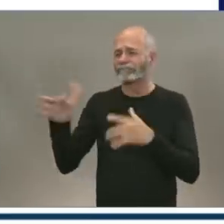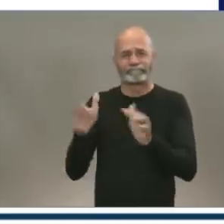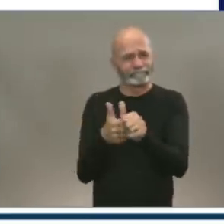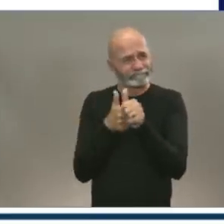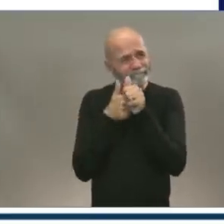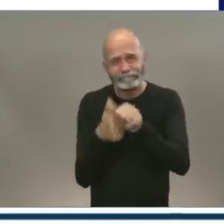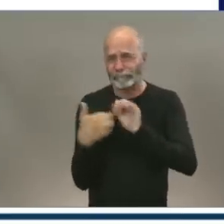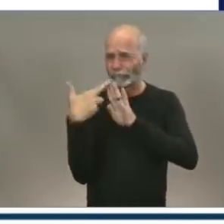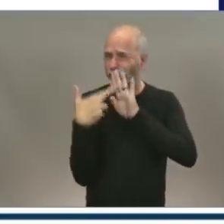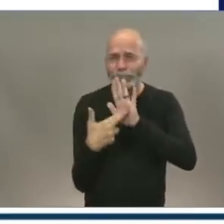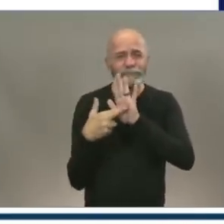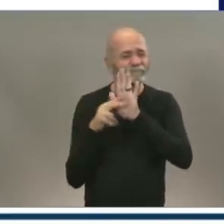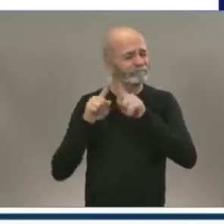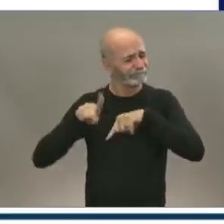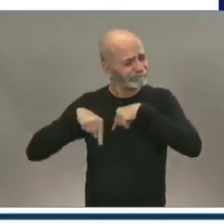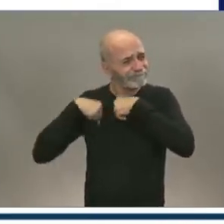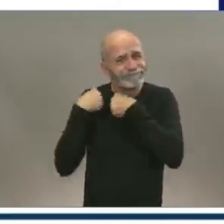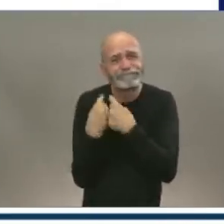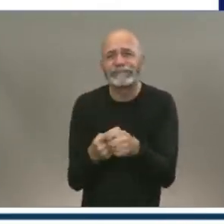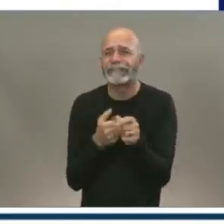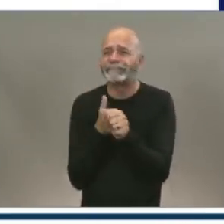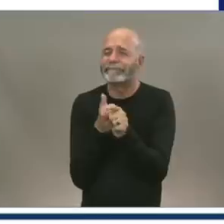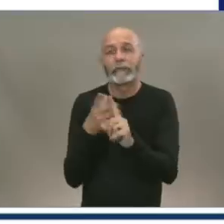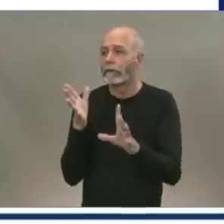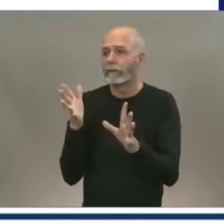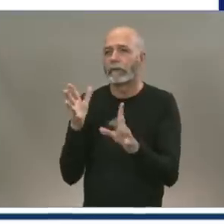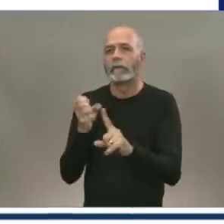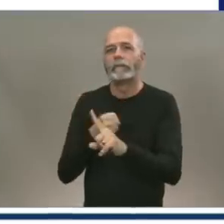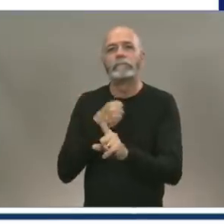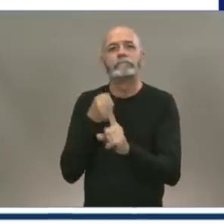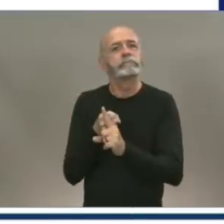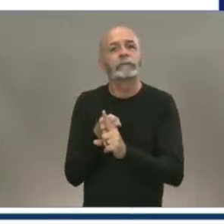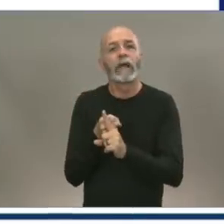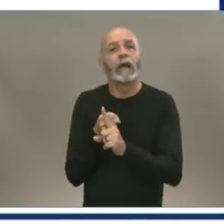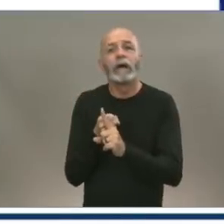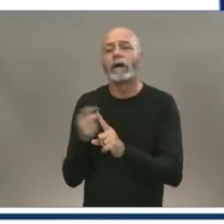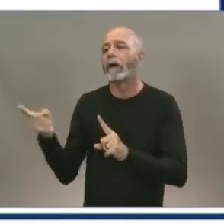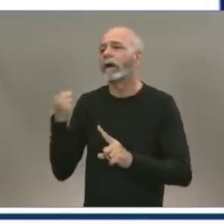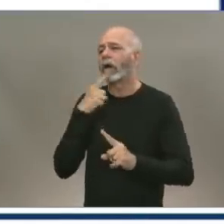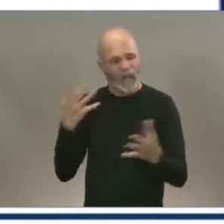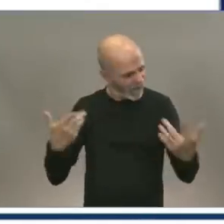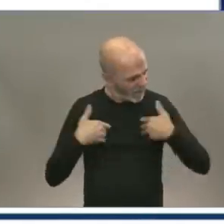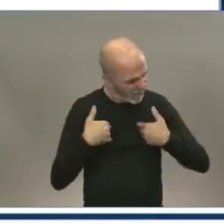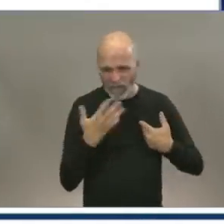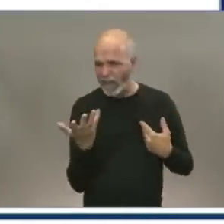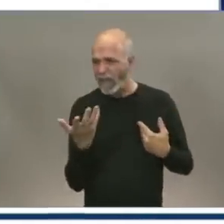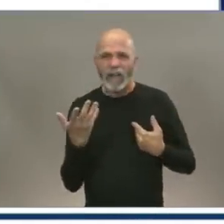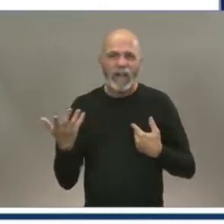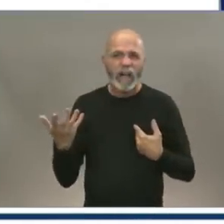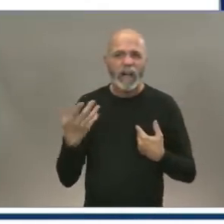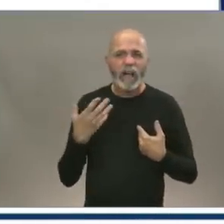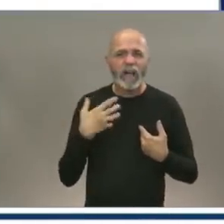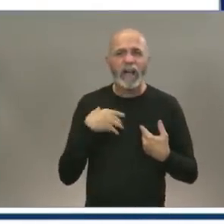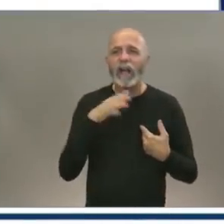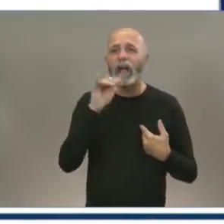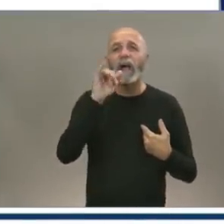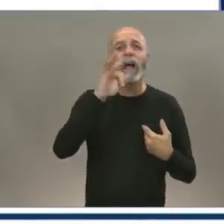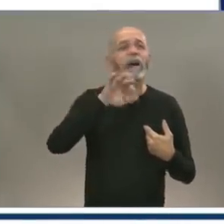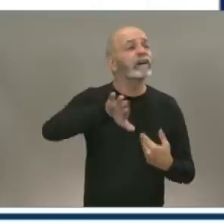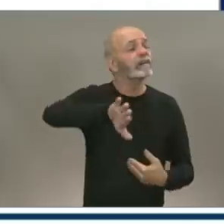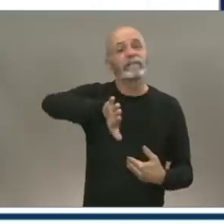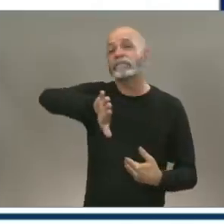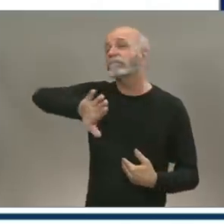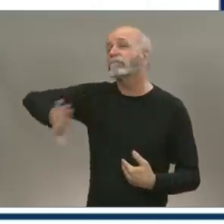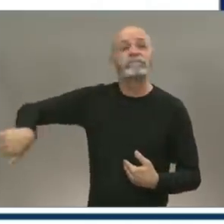And I will say that when I spoke to her, she said that she couldn't imagine how she would be feeling right now if she wasn't fully vaccinated.